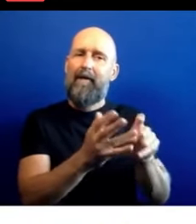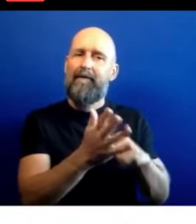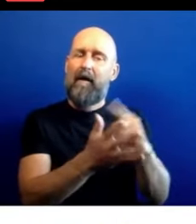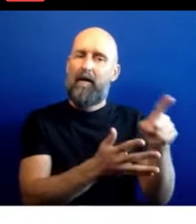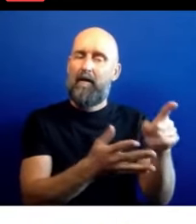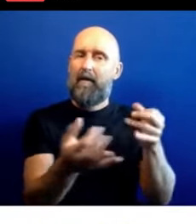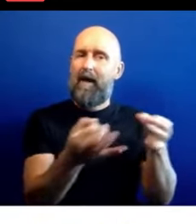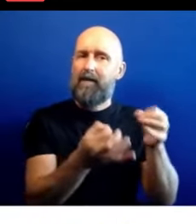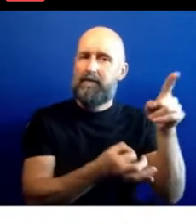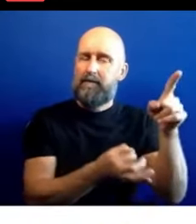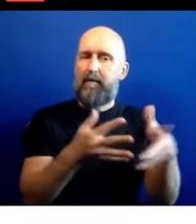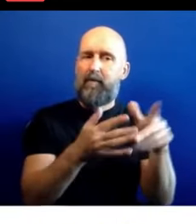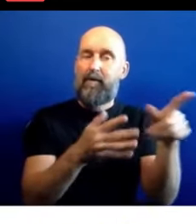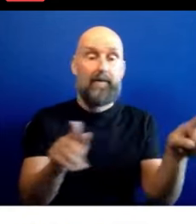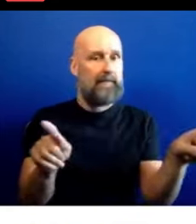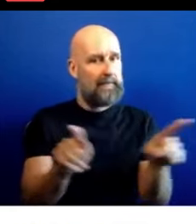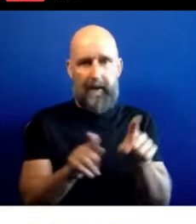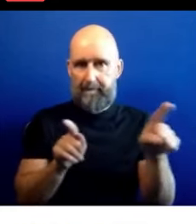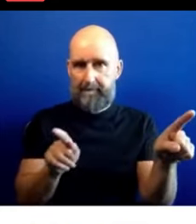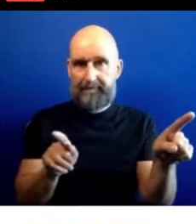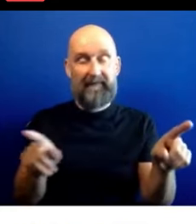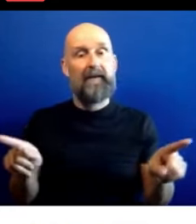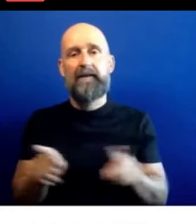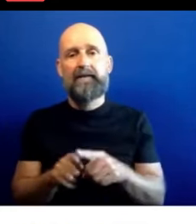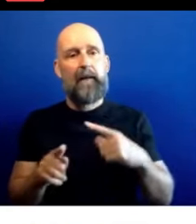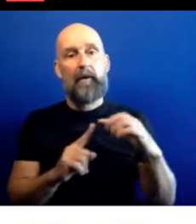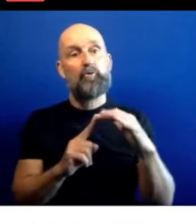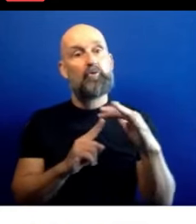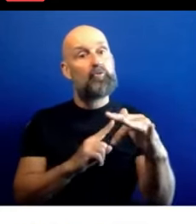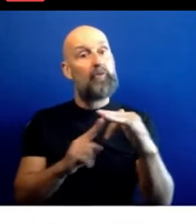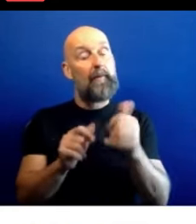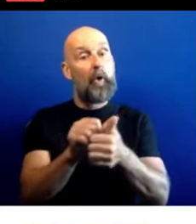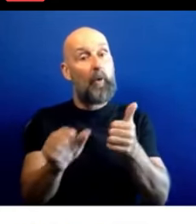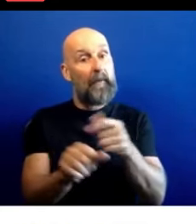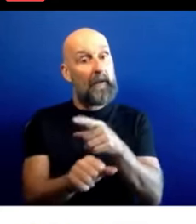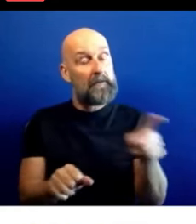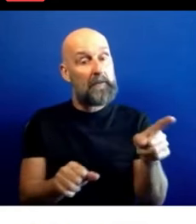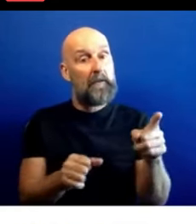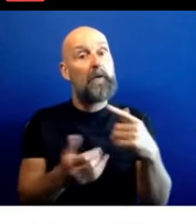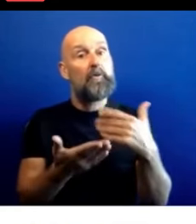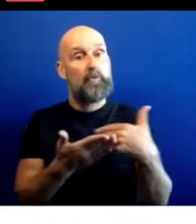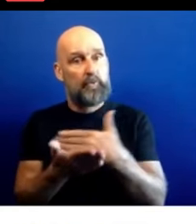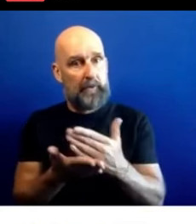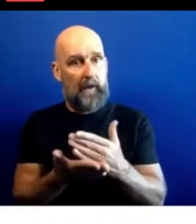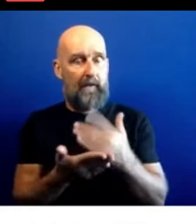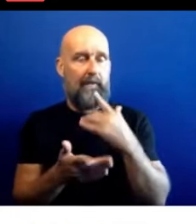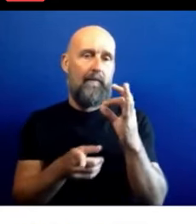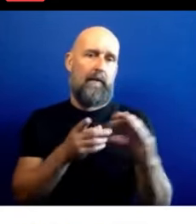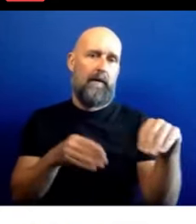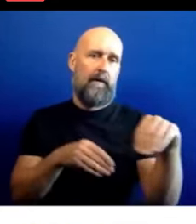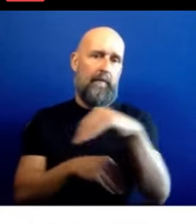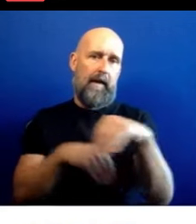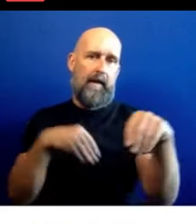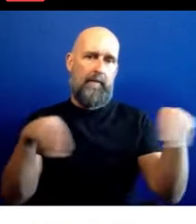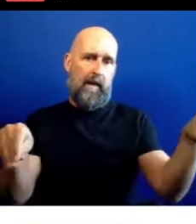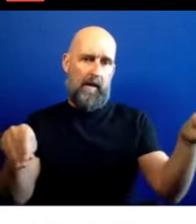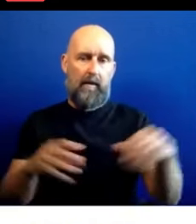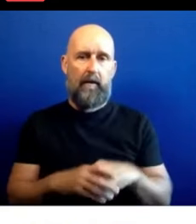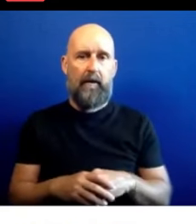issues. Like us, they want the streaming platforms to share viewership details and pay royalties, to